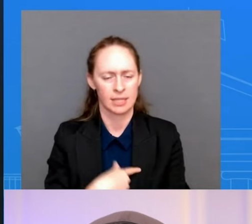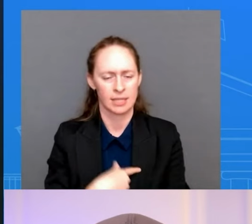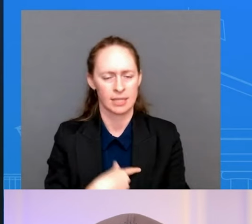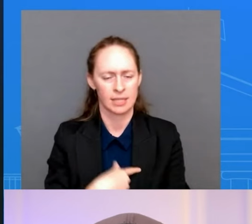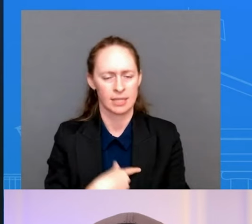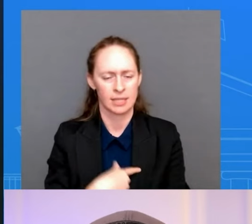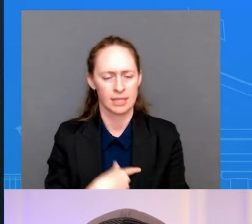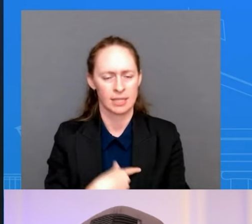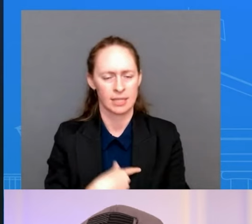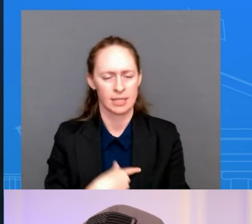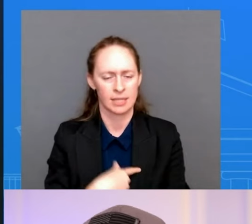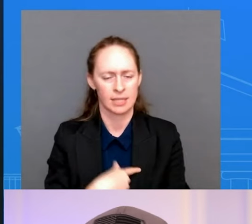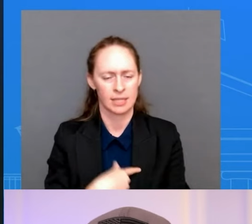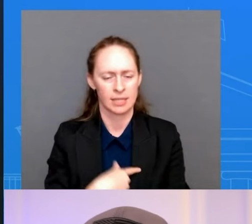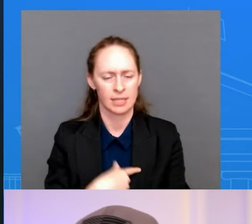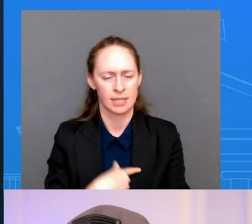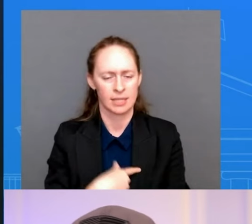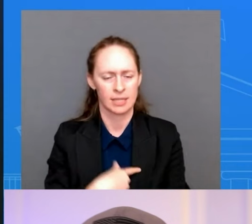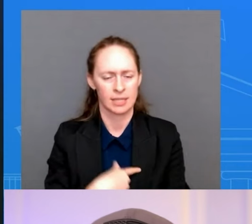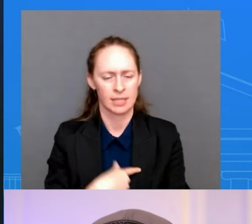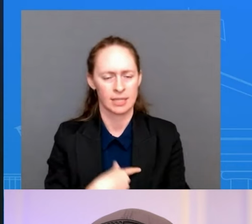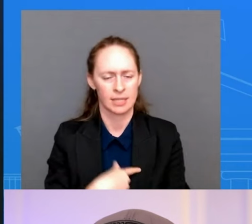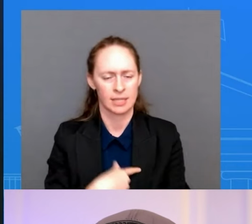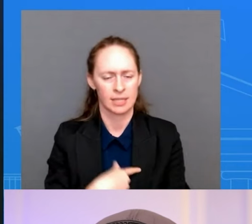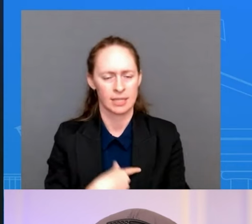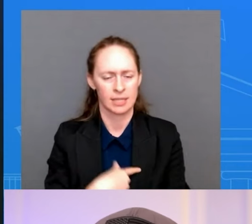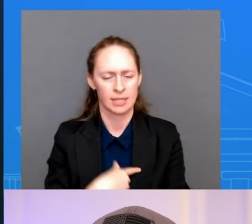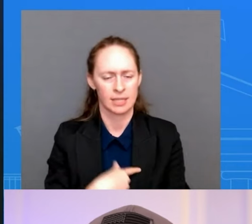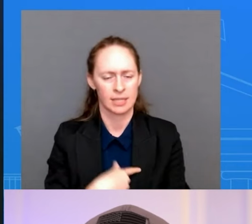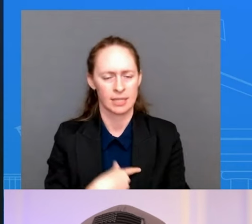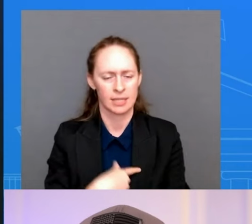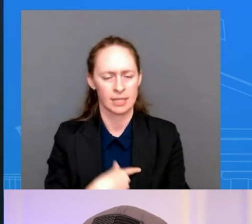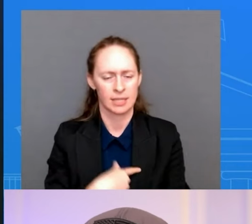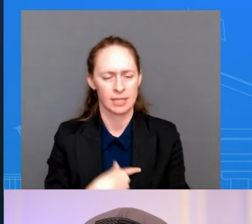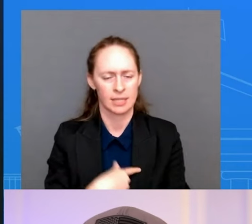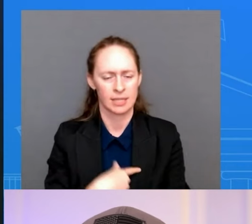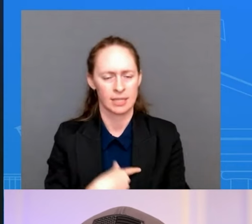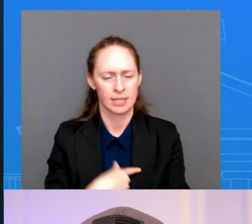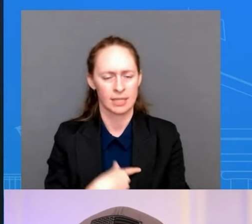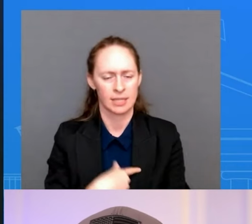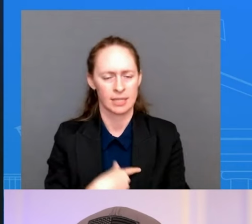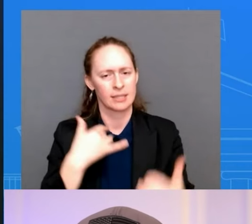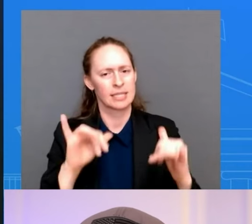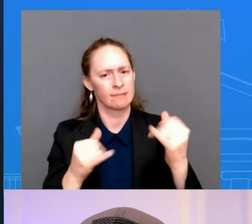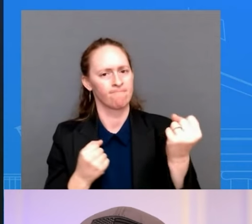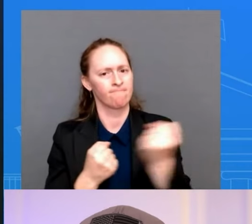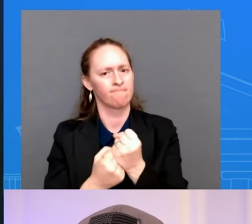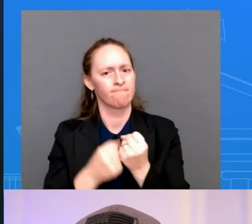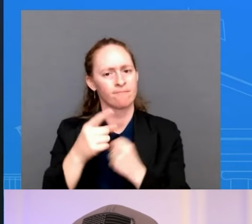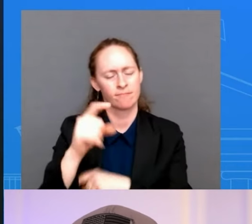certain celebrities, the way they dance around certain things, little sus and a little suspicious.